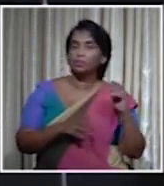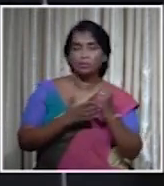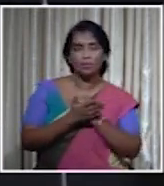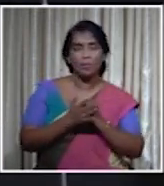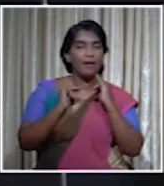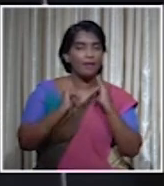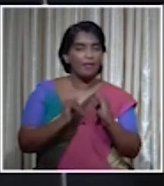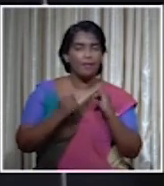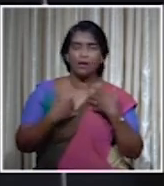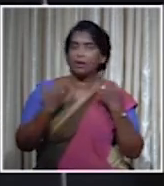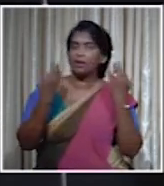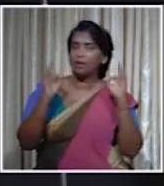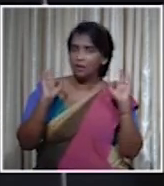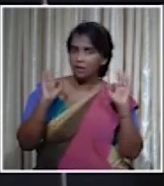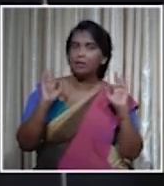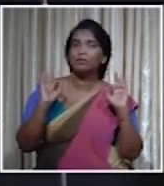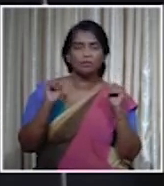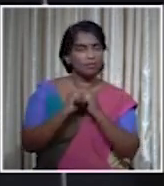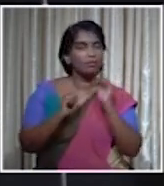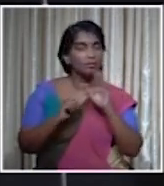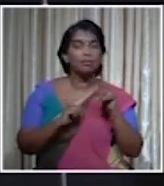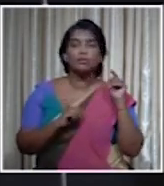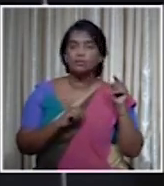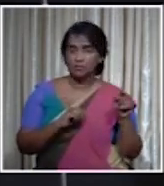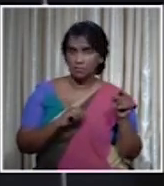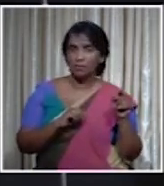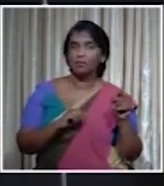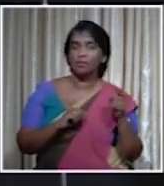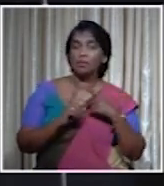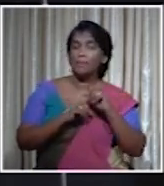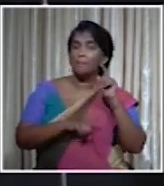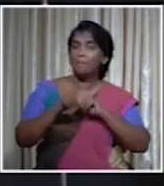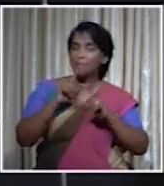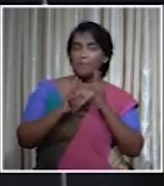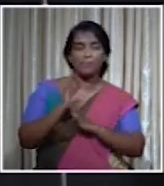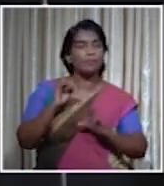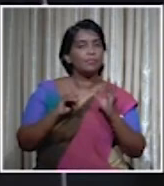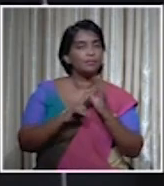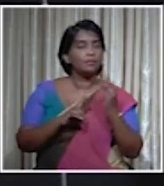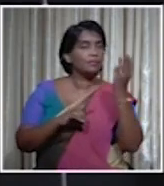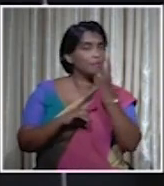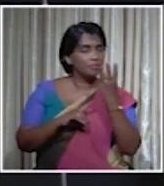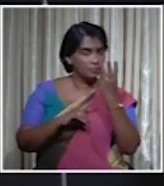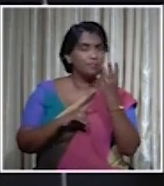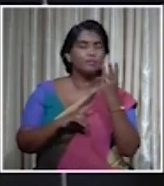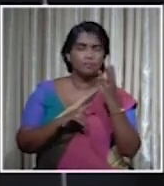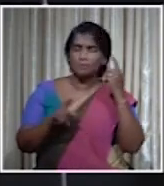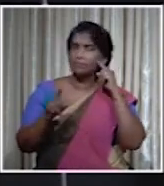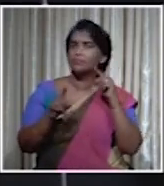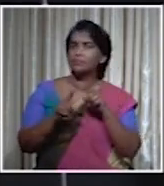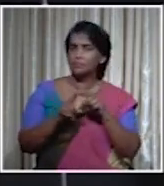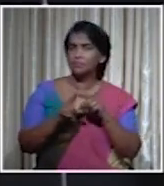also found fault with 3 of our members of parliament who had made a very damaging